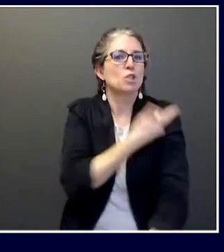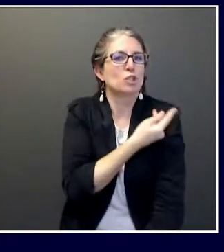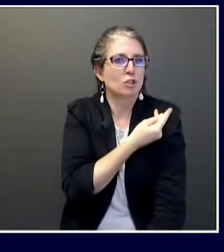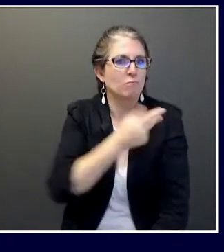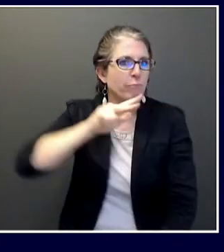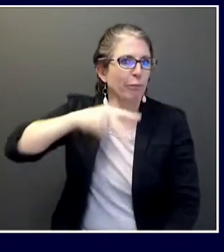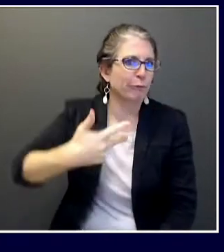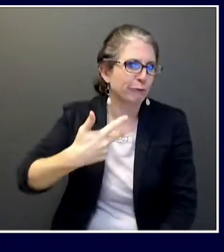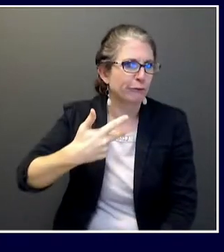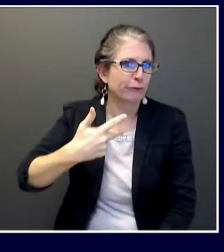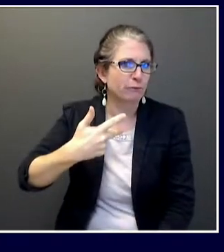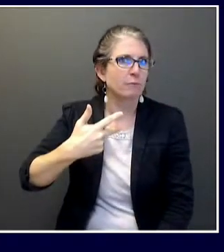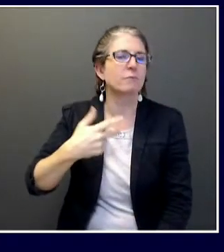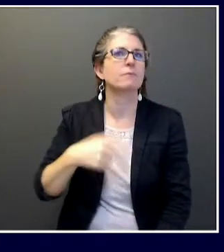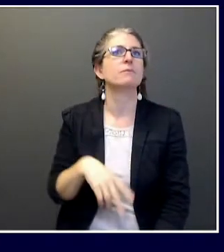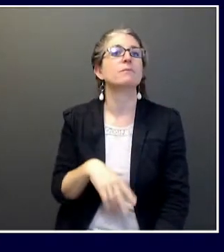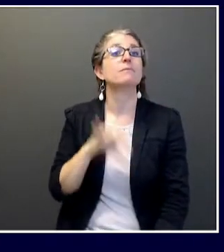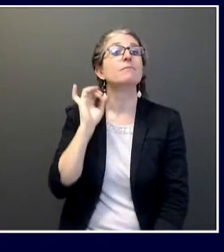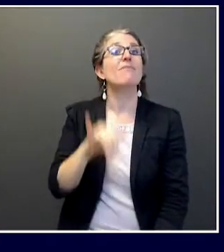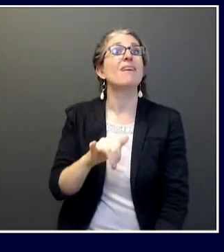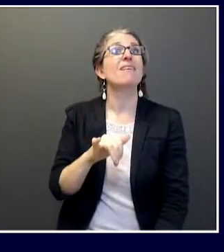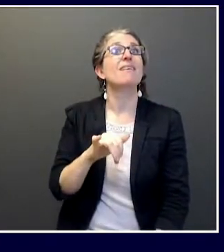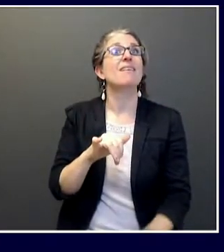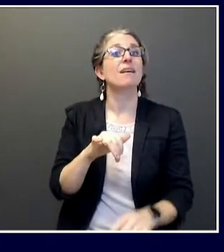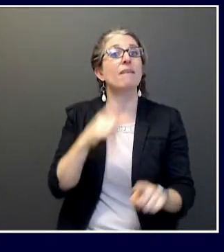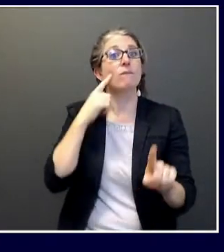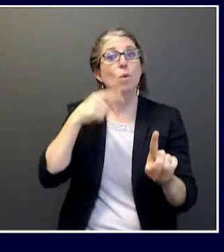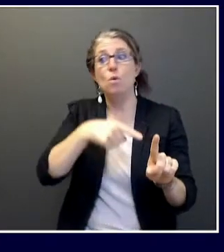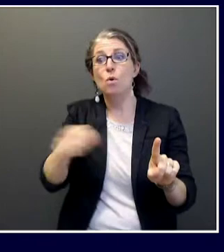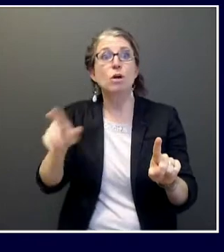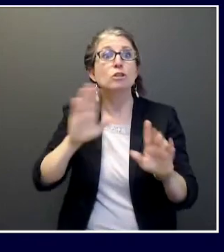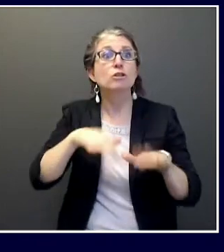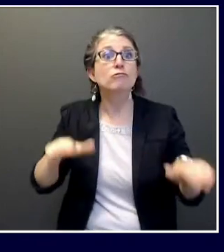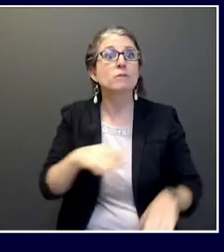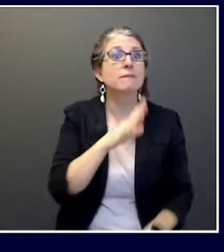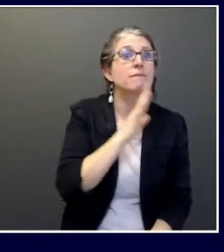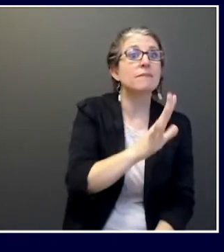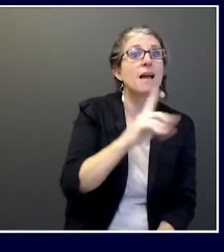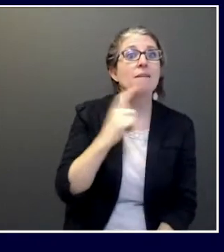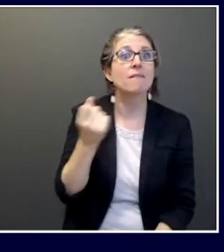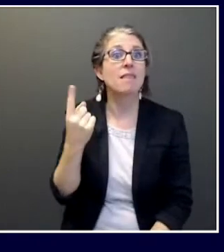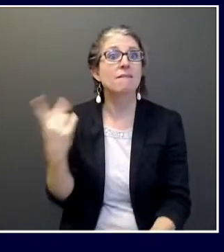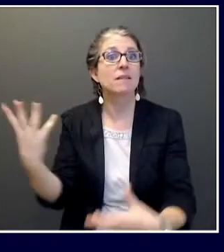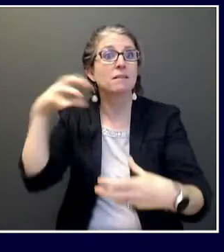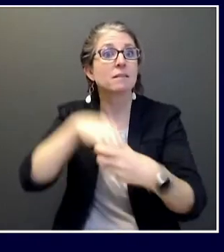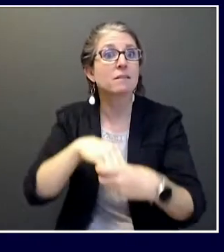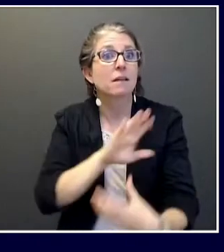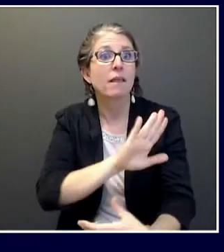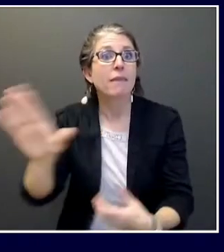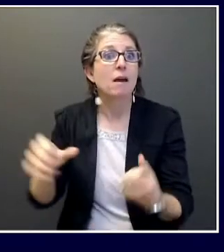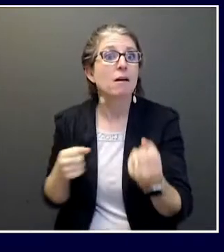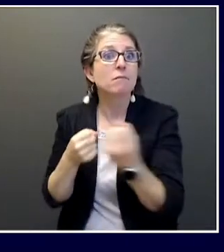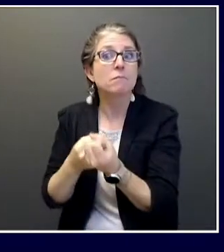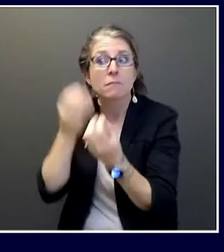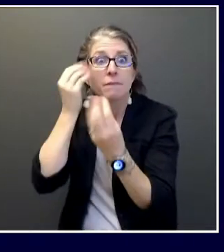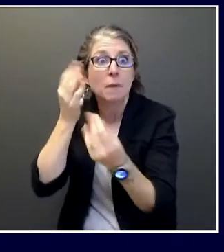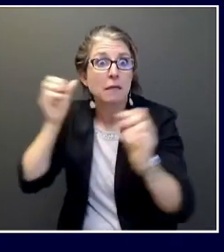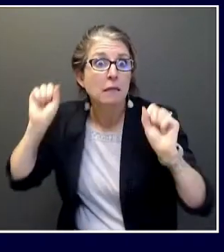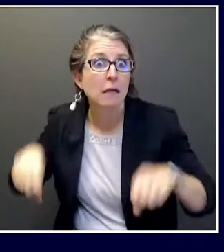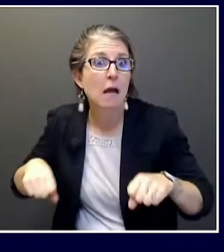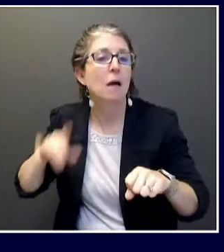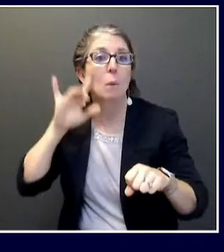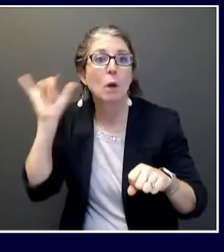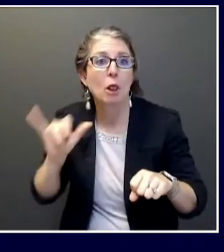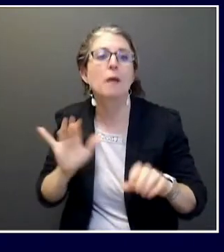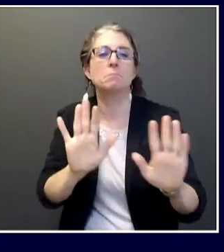vaccination of children aged 5 to 11. Let's start with boosters. Right now, as we are talking, there is an